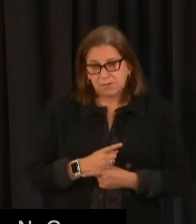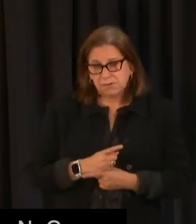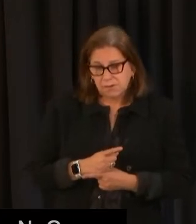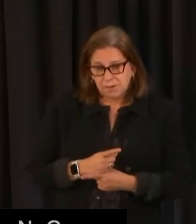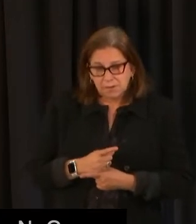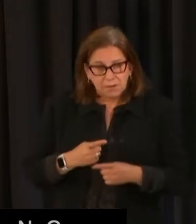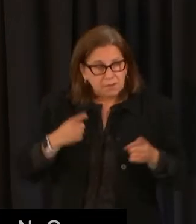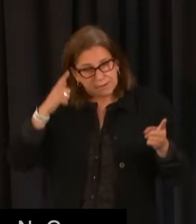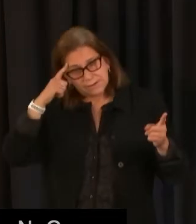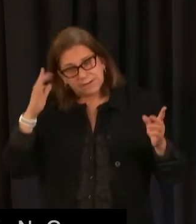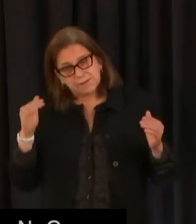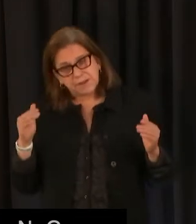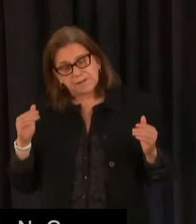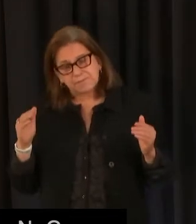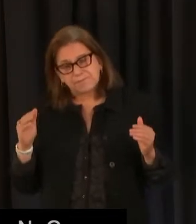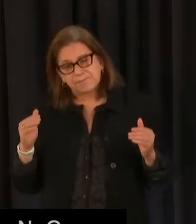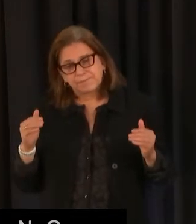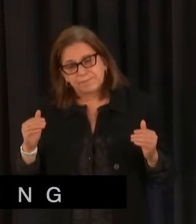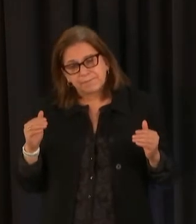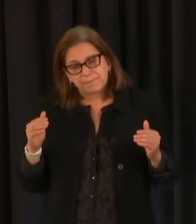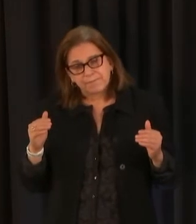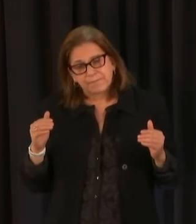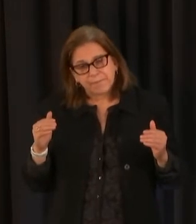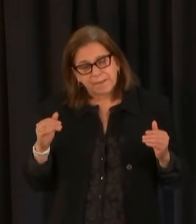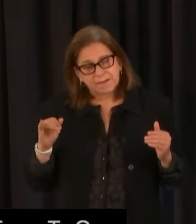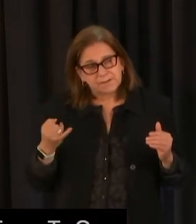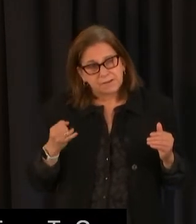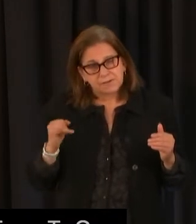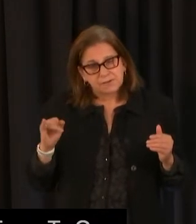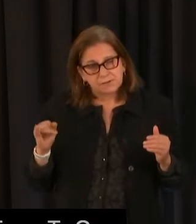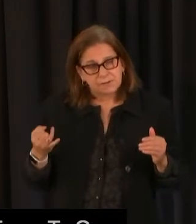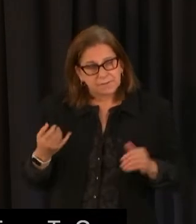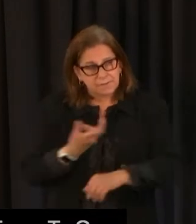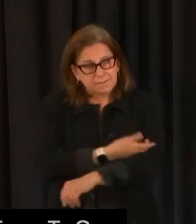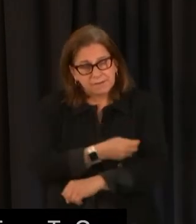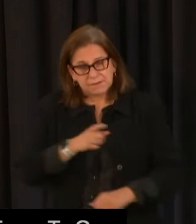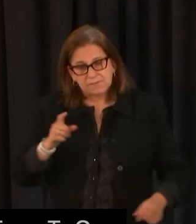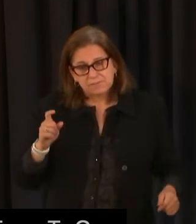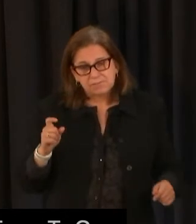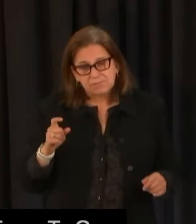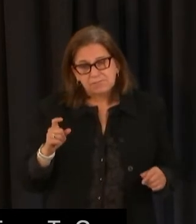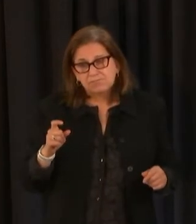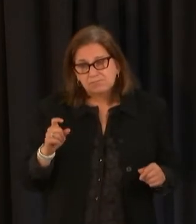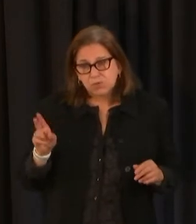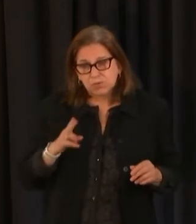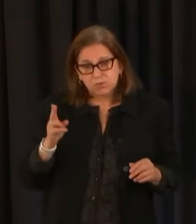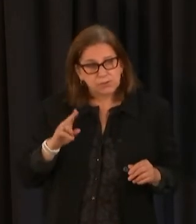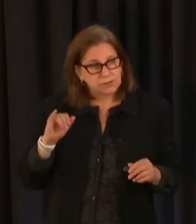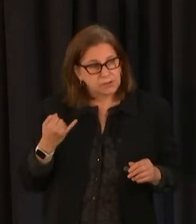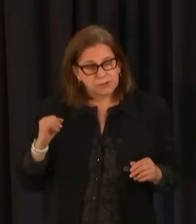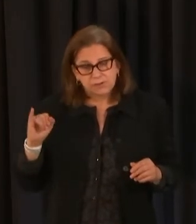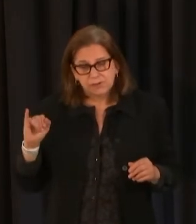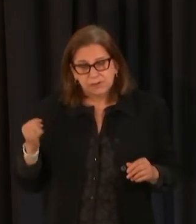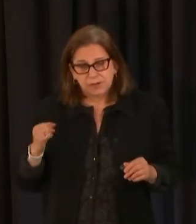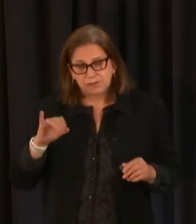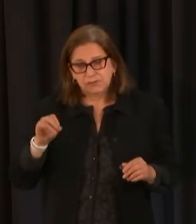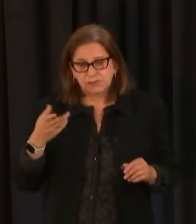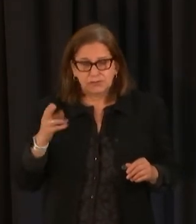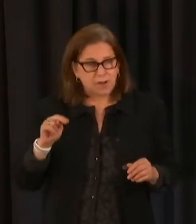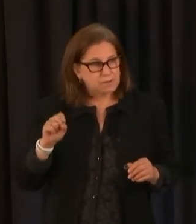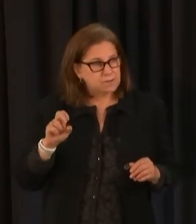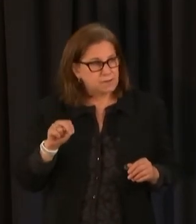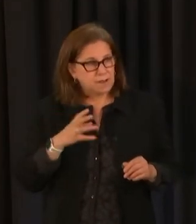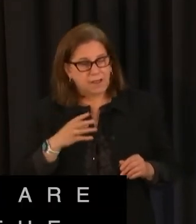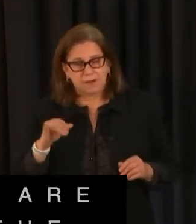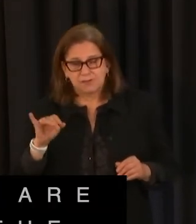Do you expect to use the J&J vaccine, or because you expect the pause to lift, or are you pivoting to